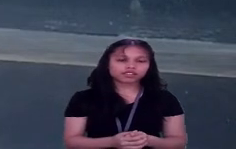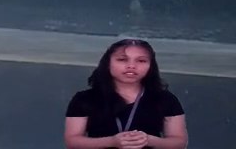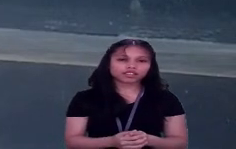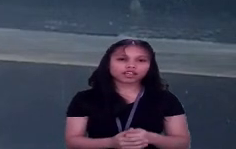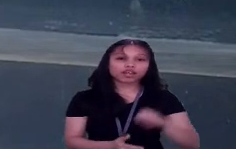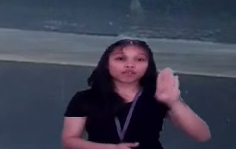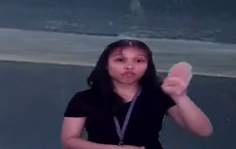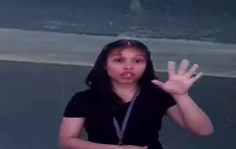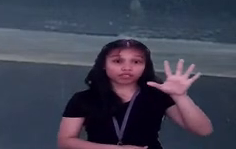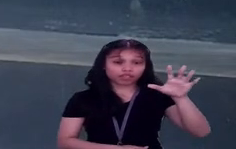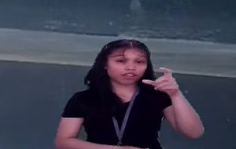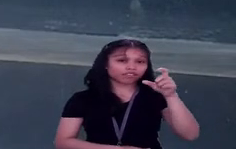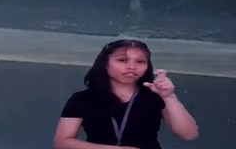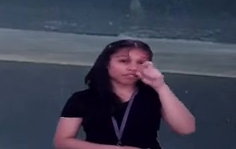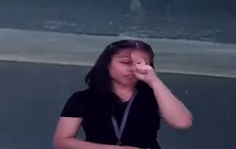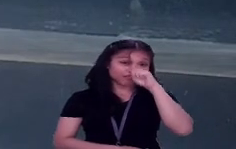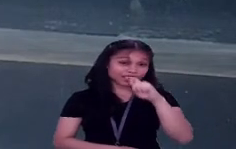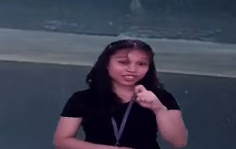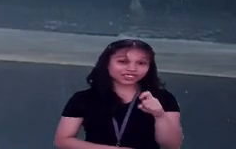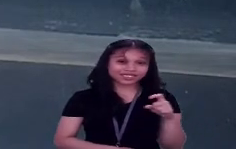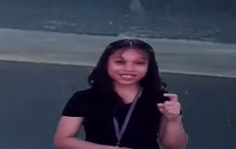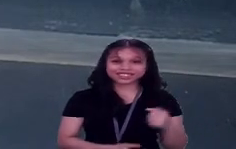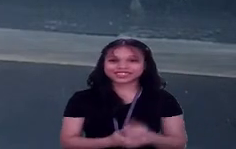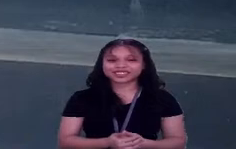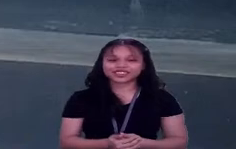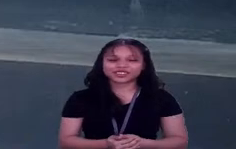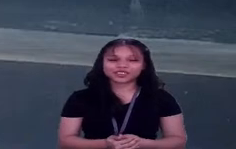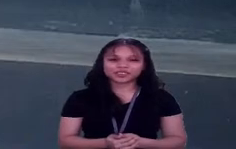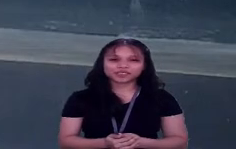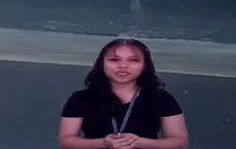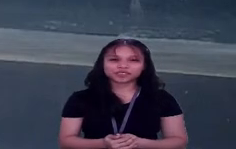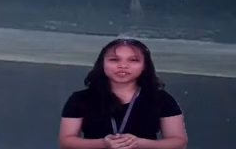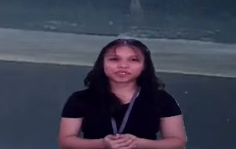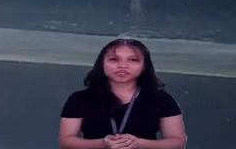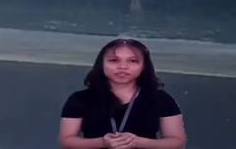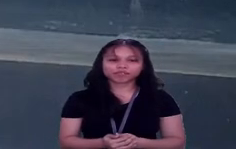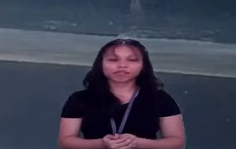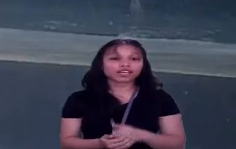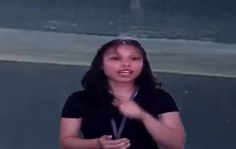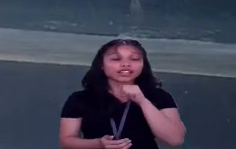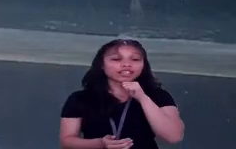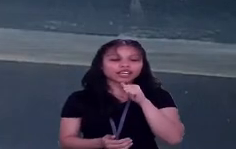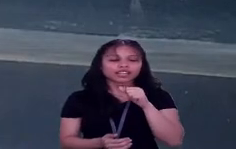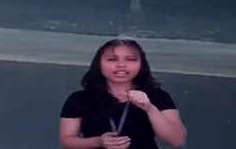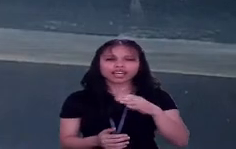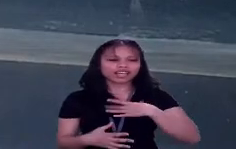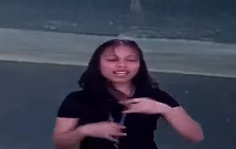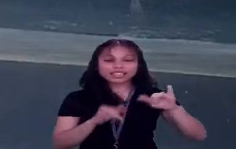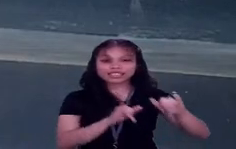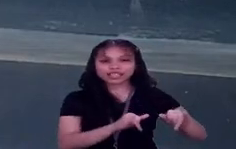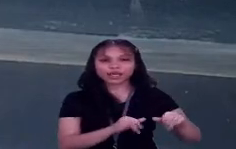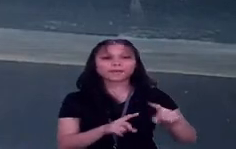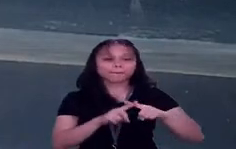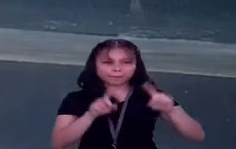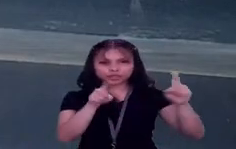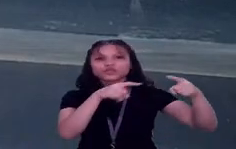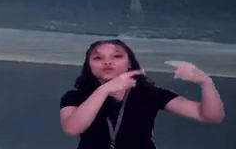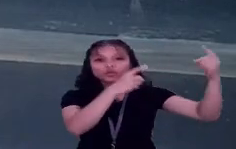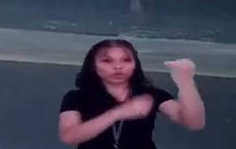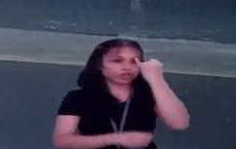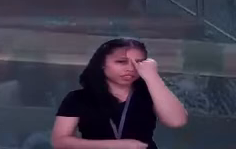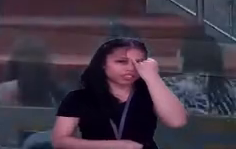I'm 45 years old, mukha lang 44. So huwag niyo na po akong patagalin dito. I really would like to go. Thank you very much.